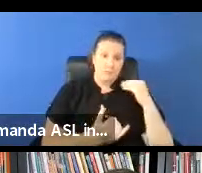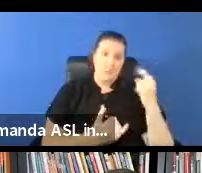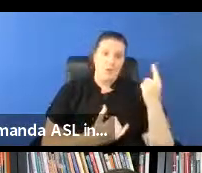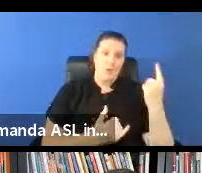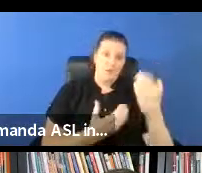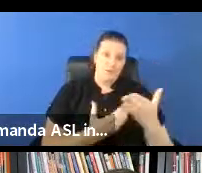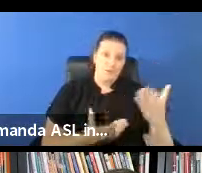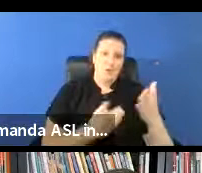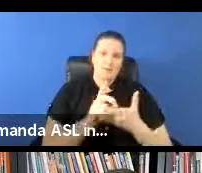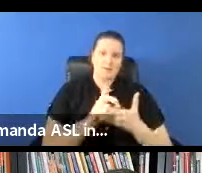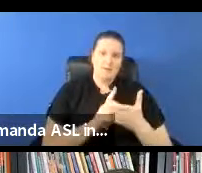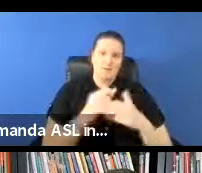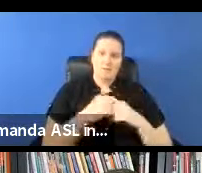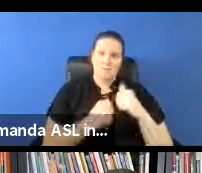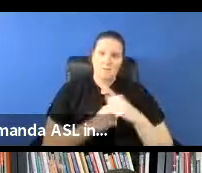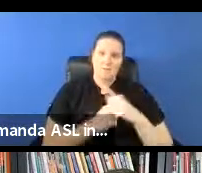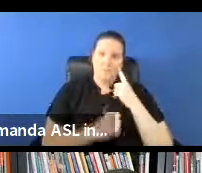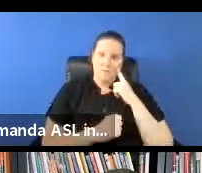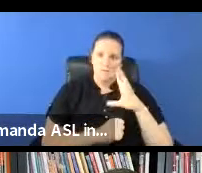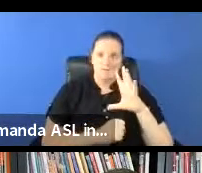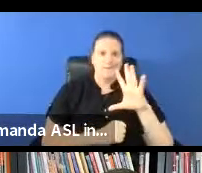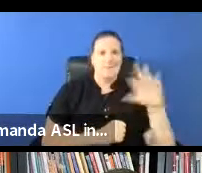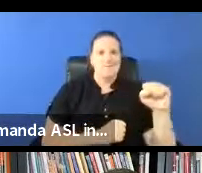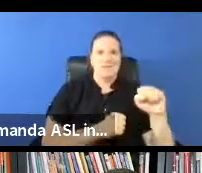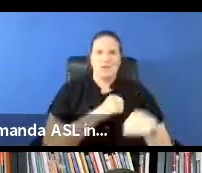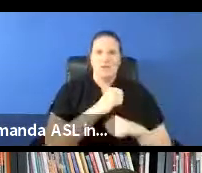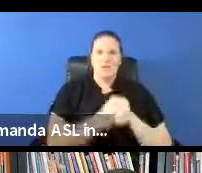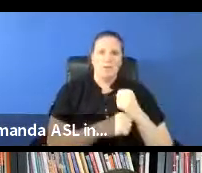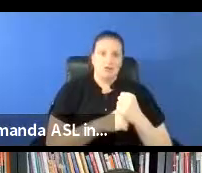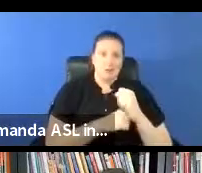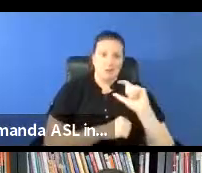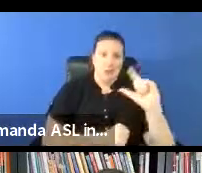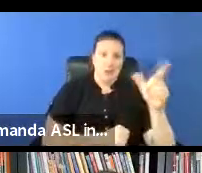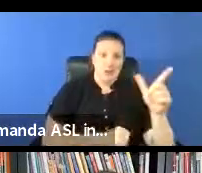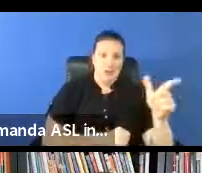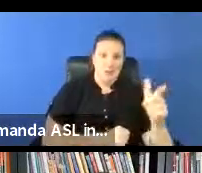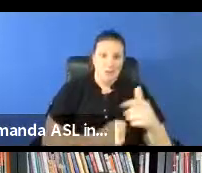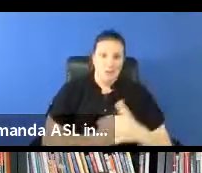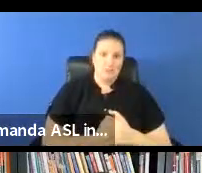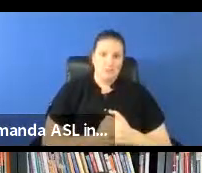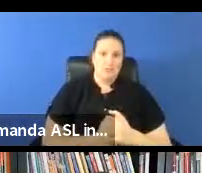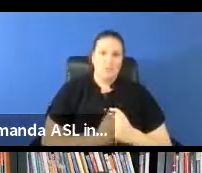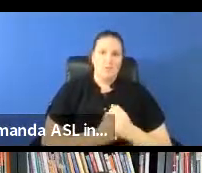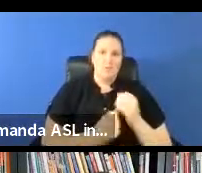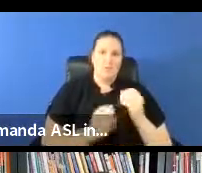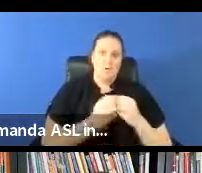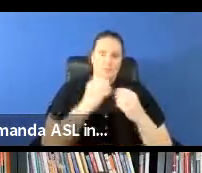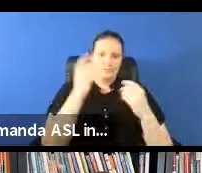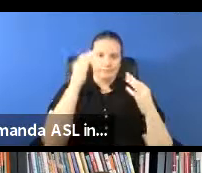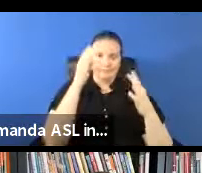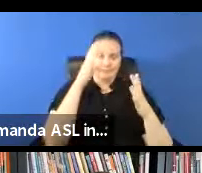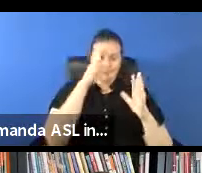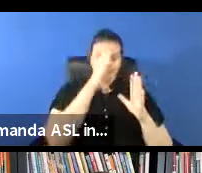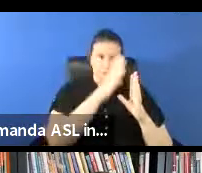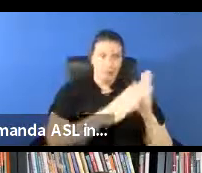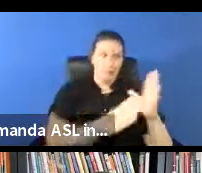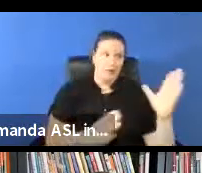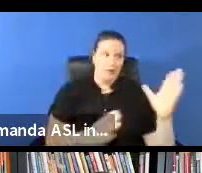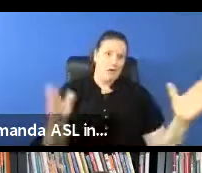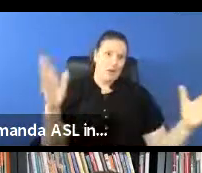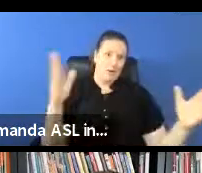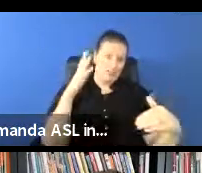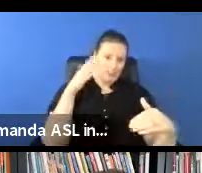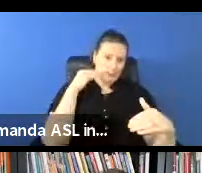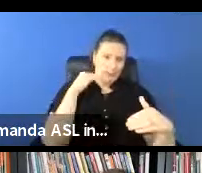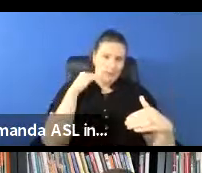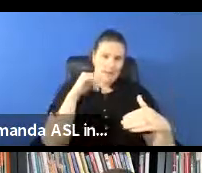but we're designing infrastructure for 50 plus years. So we need to be contemplating the whole range of experiences that